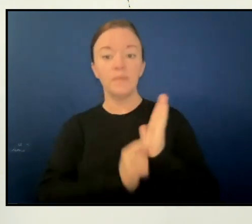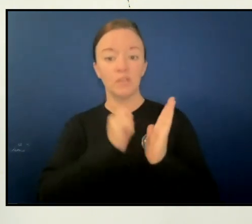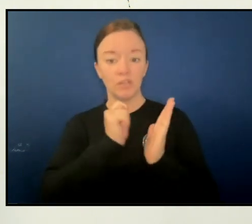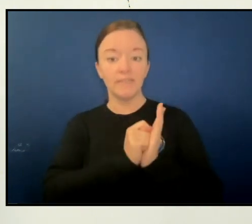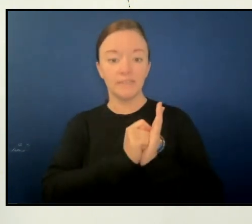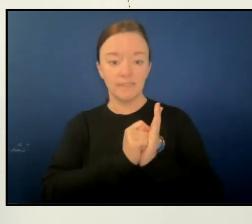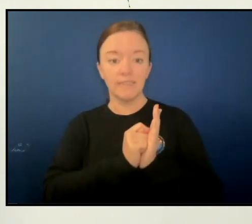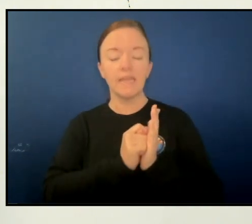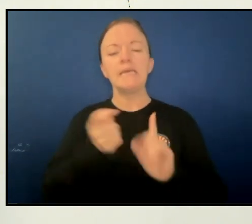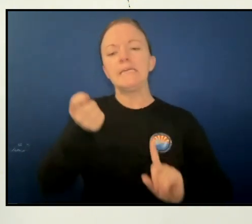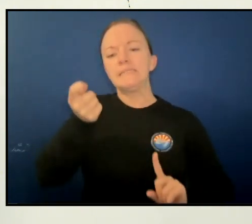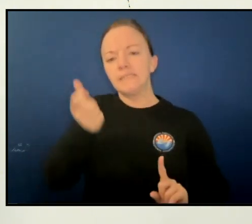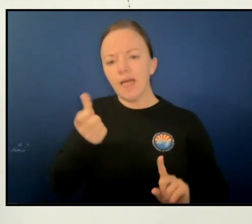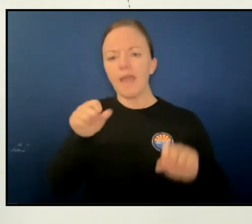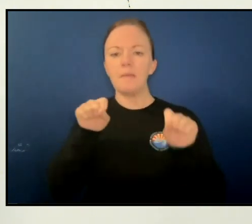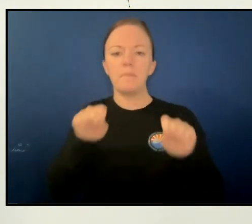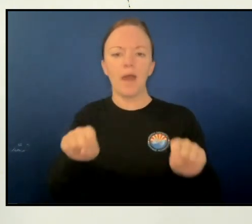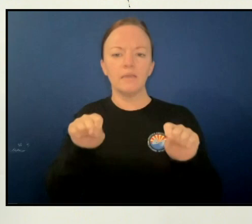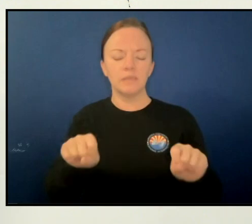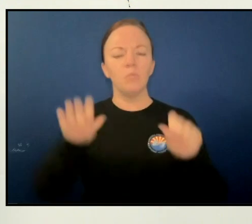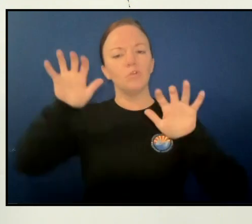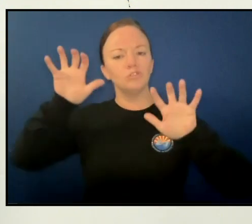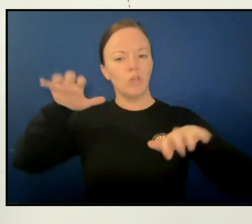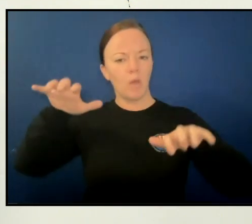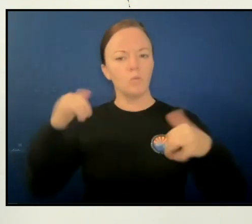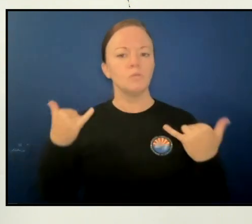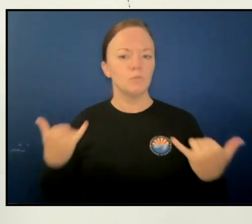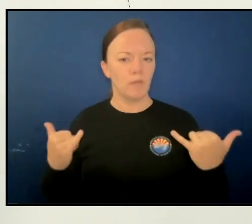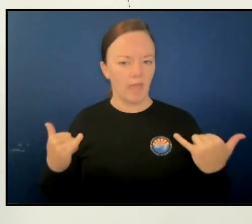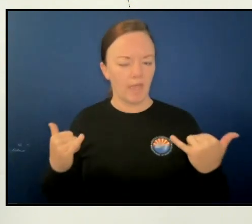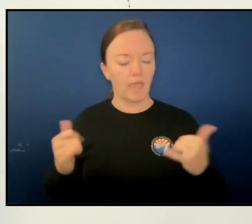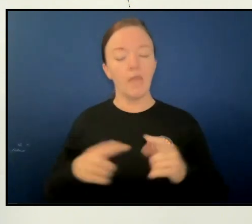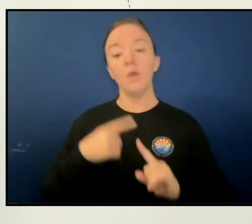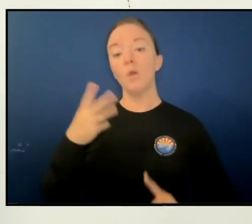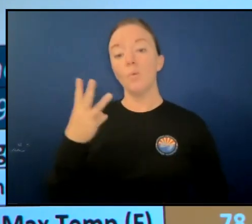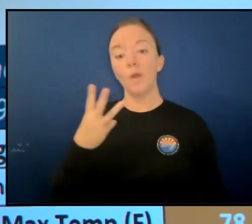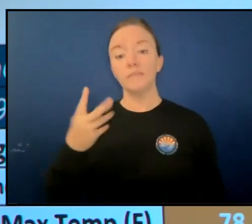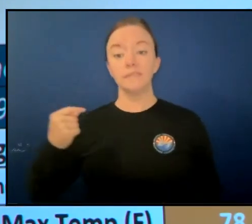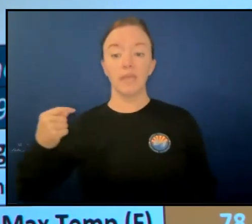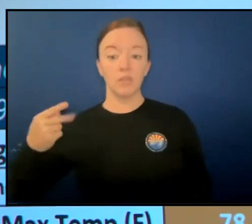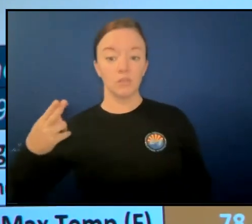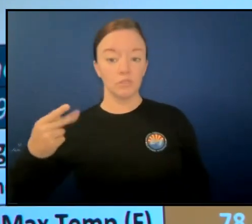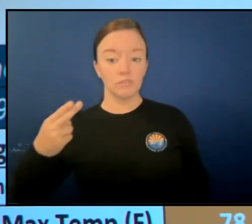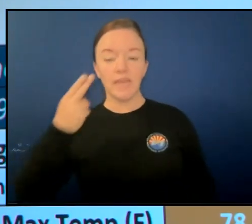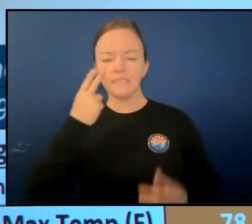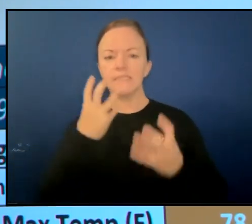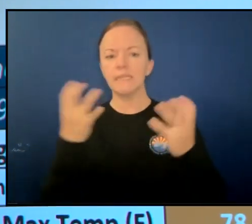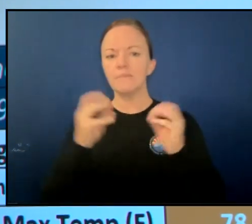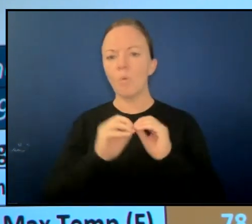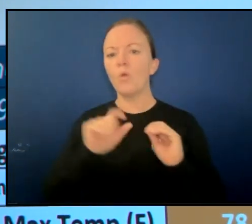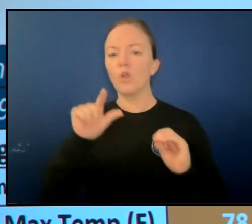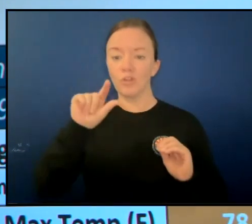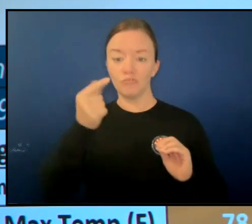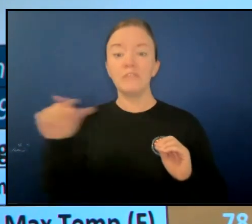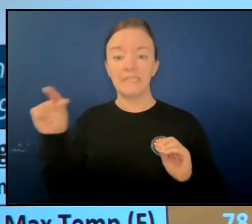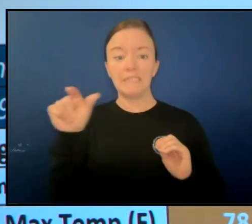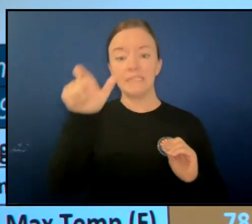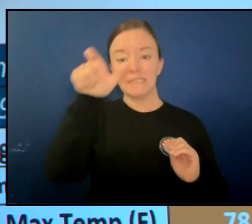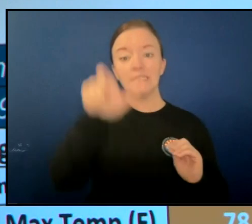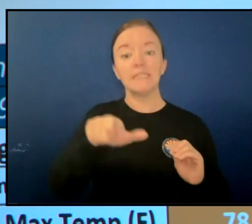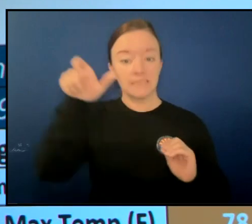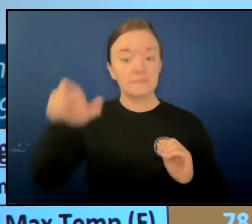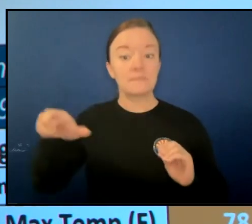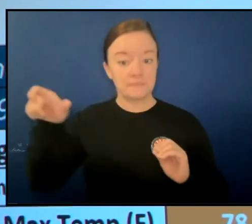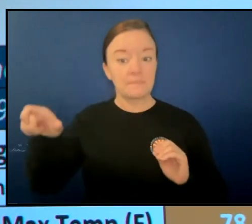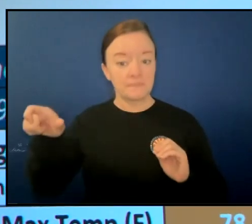slight chance for some showers today. We're moving into Wednesday and Thursday. You see a lot more green on this matrix because we're